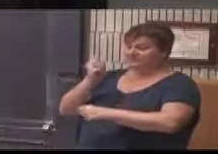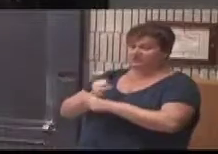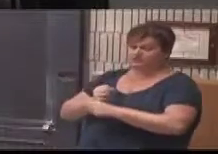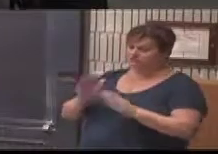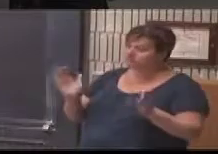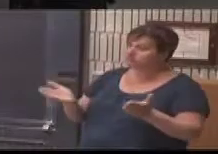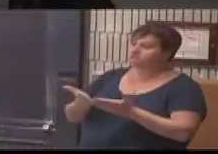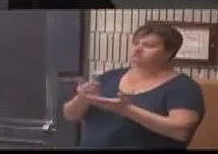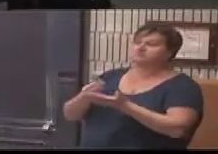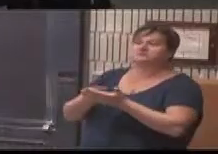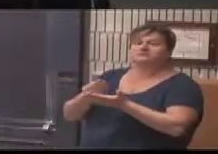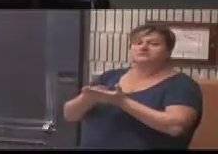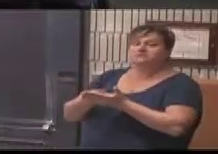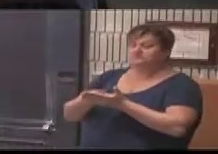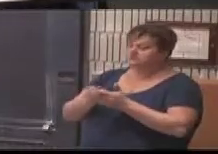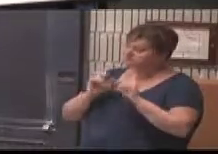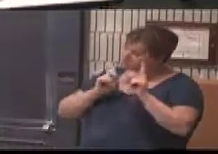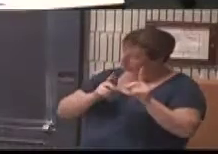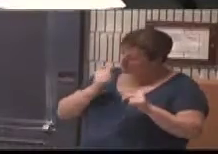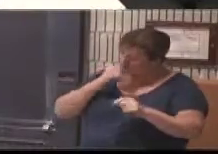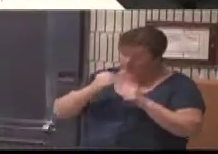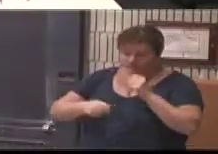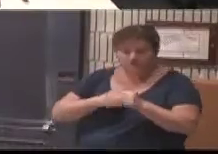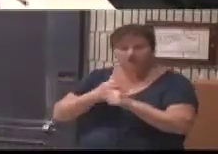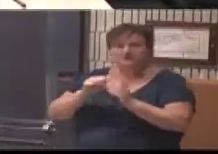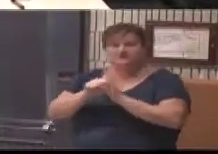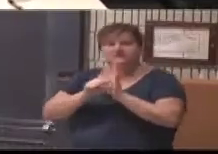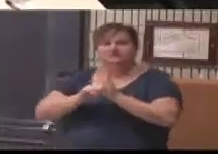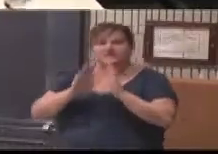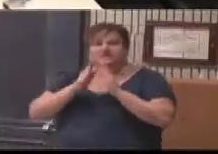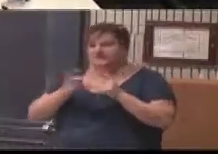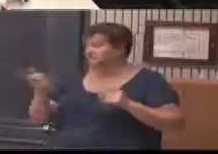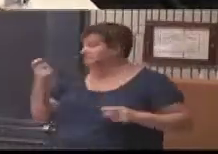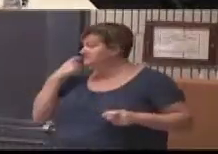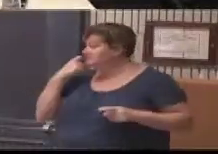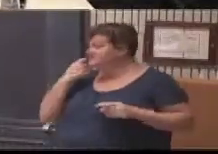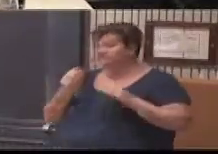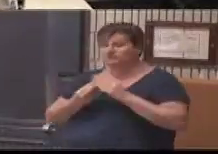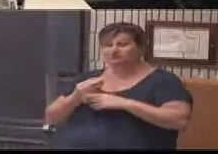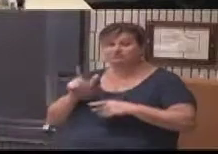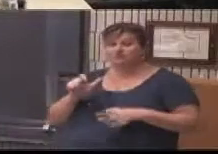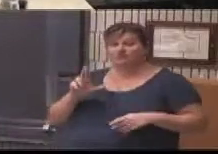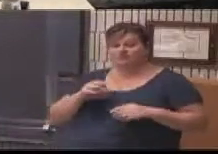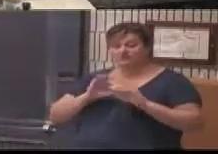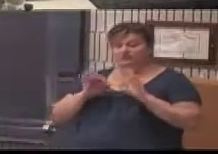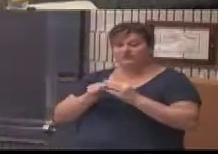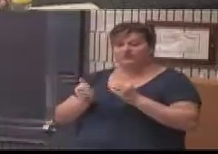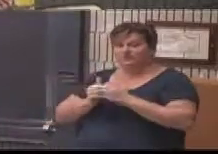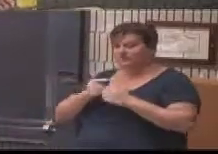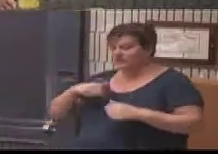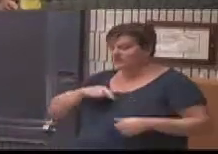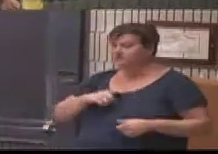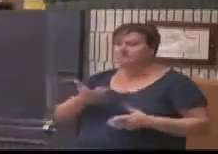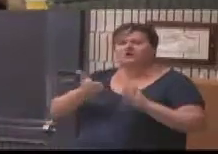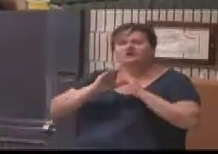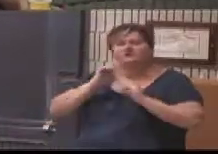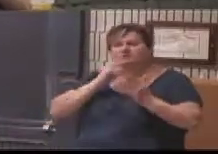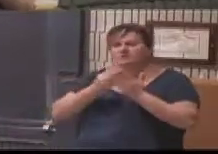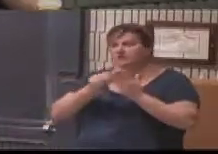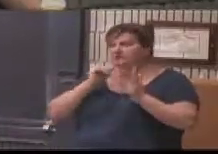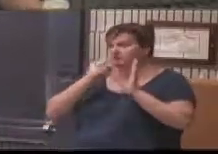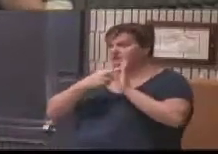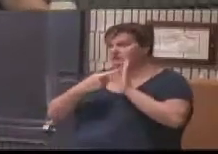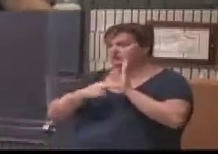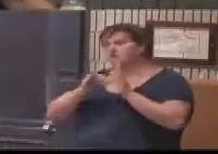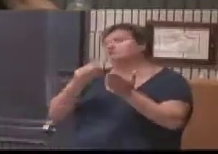money. We go to the State House every year. Laura went with us and her family this past spring. And we would ask for money for the registry. And that was